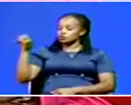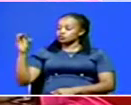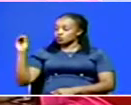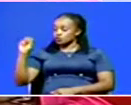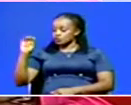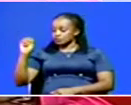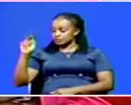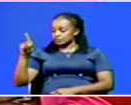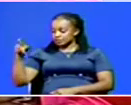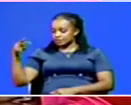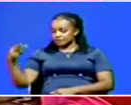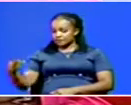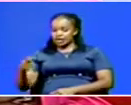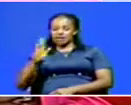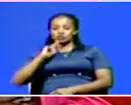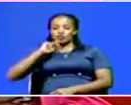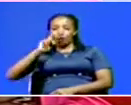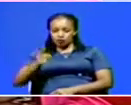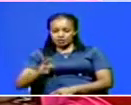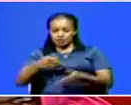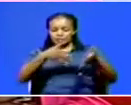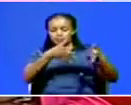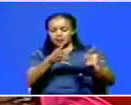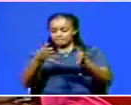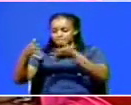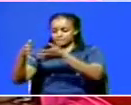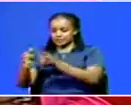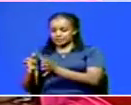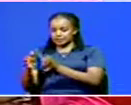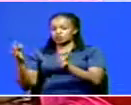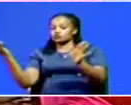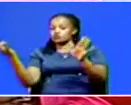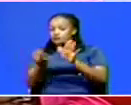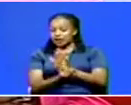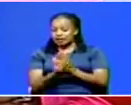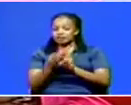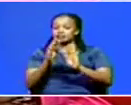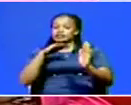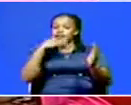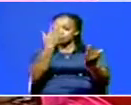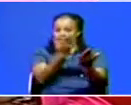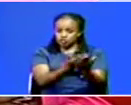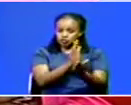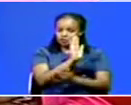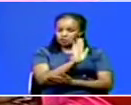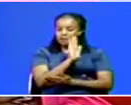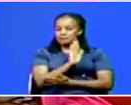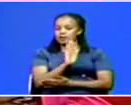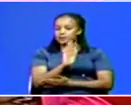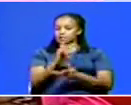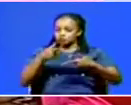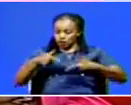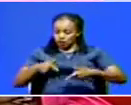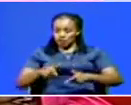however, directed parties in the dispute to file their responses to various applications filed in order to allow